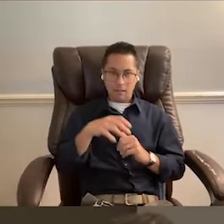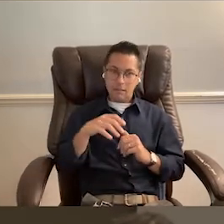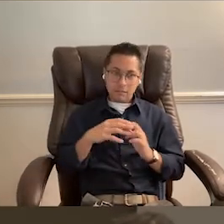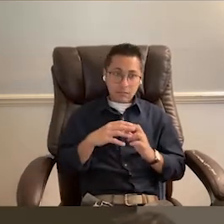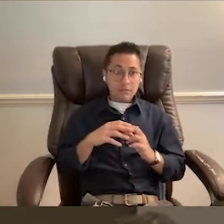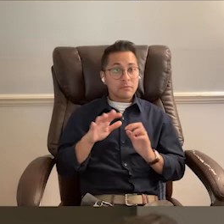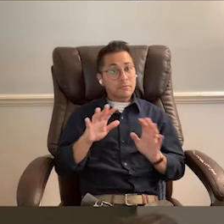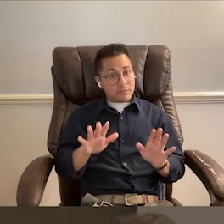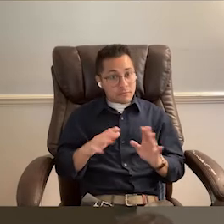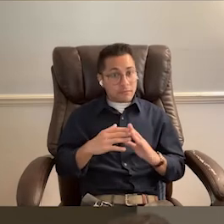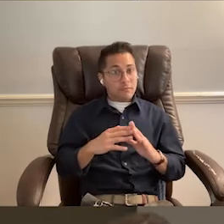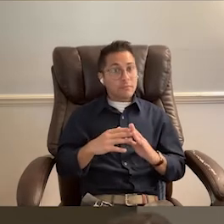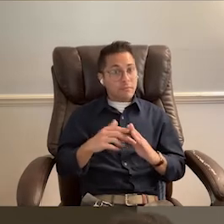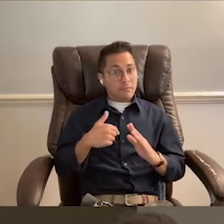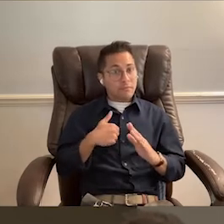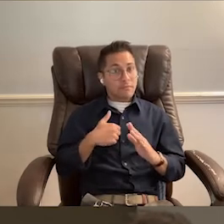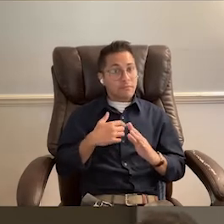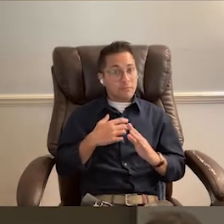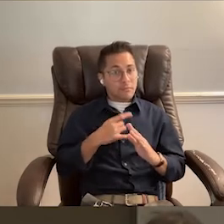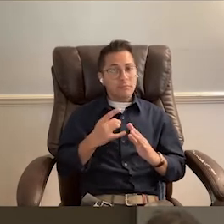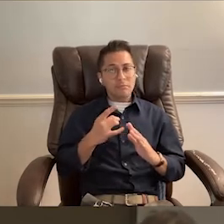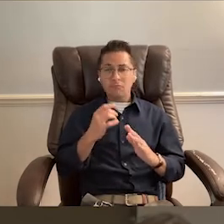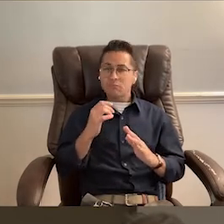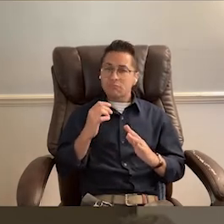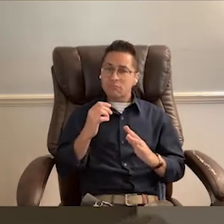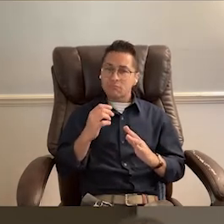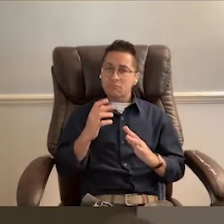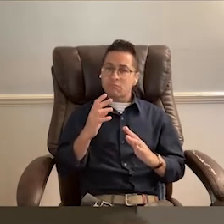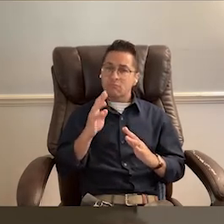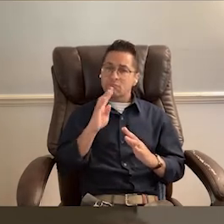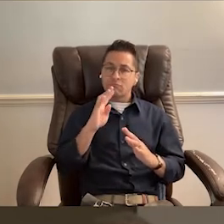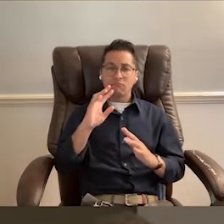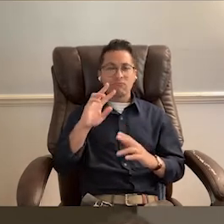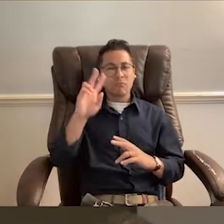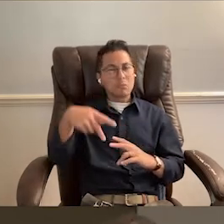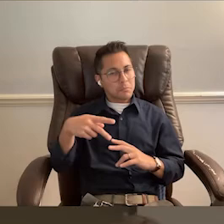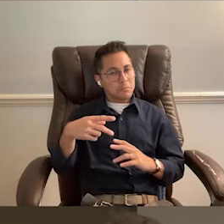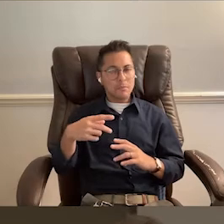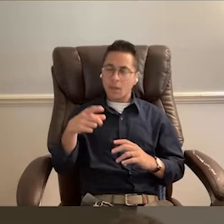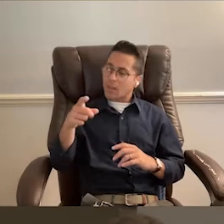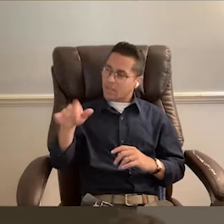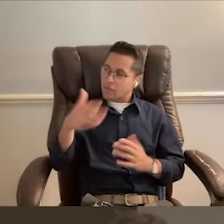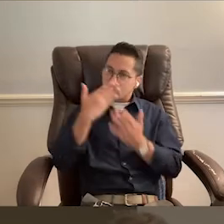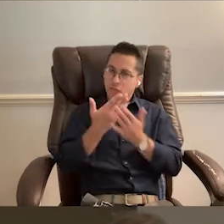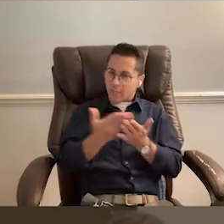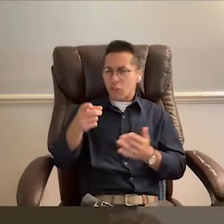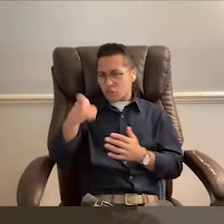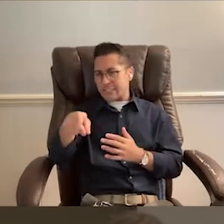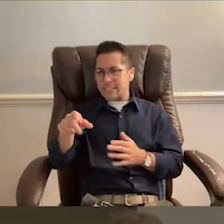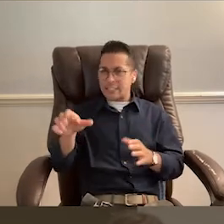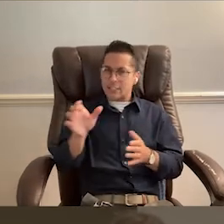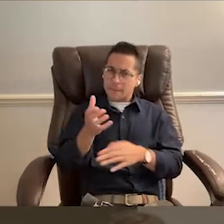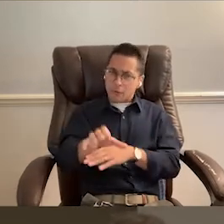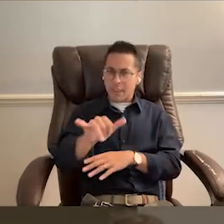week. But it really helped me because I needed that. Definitely. No, I like to misspeak sometimes, so